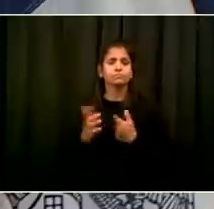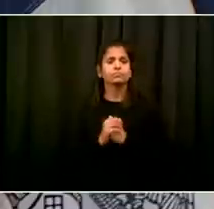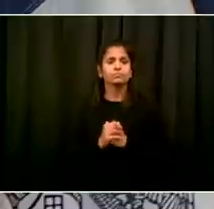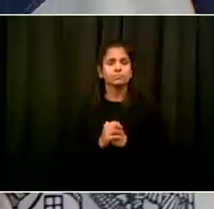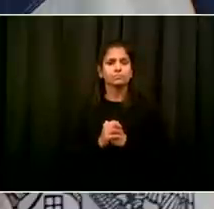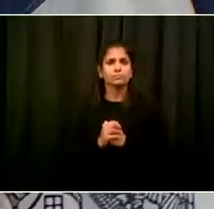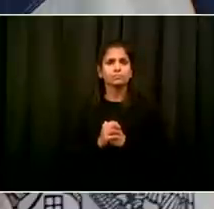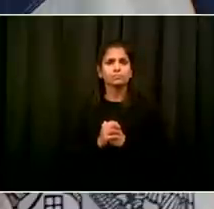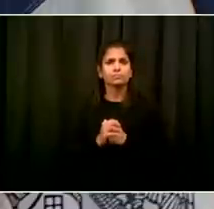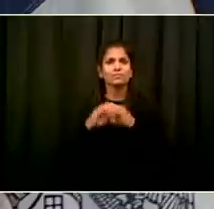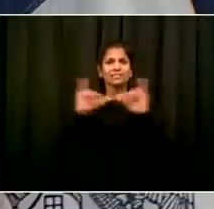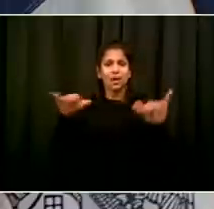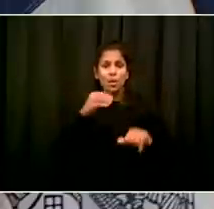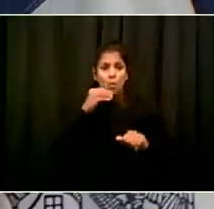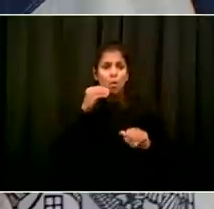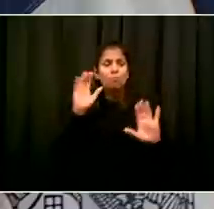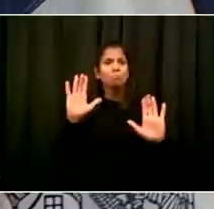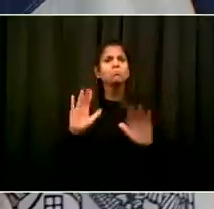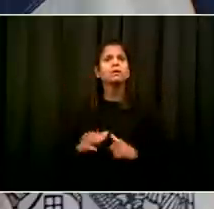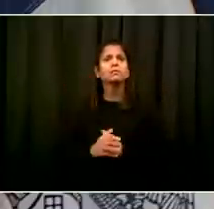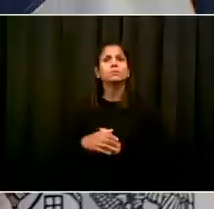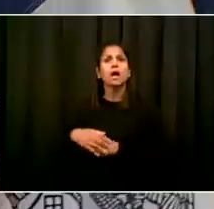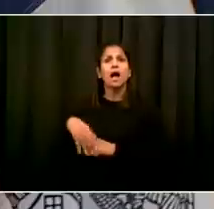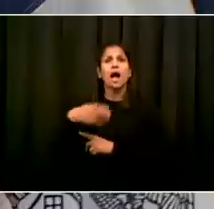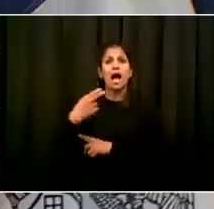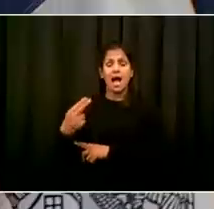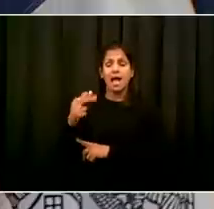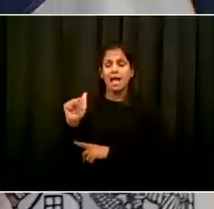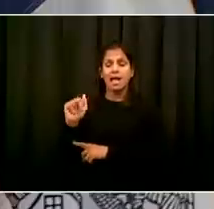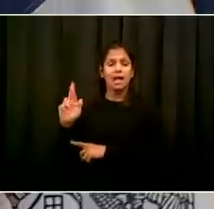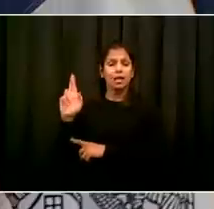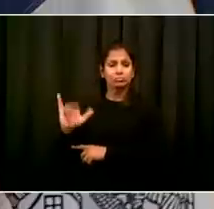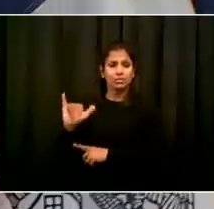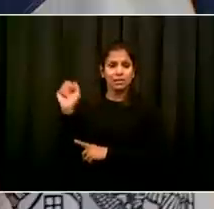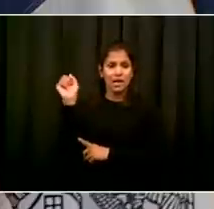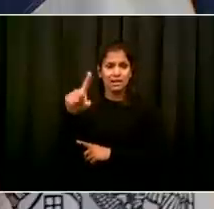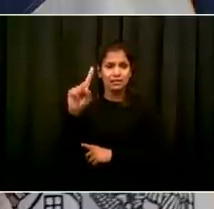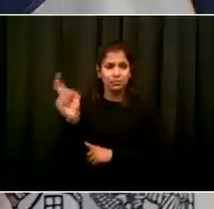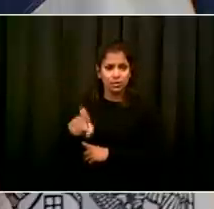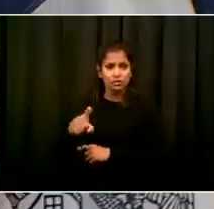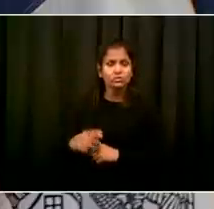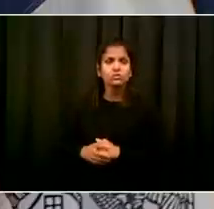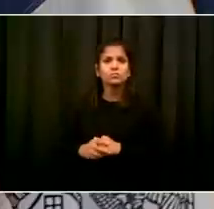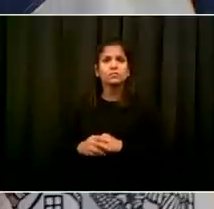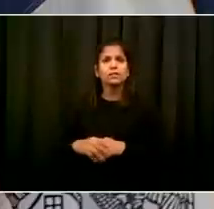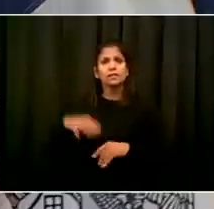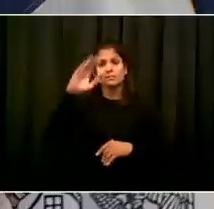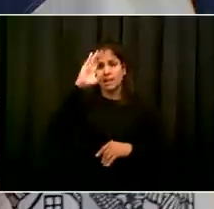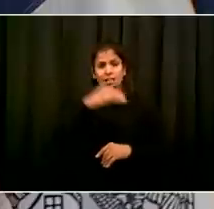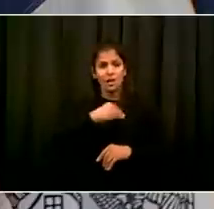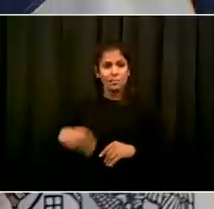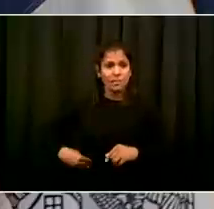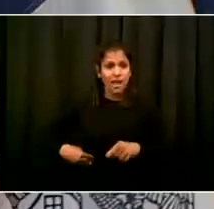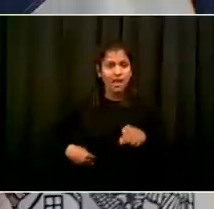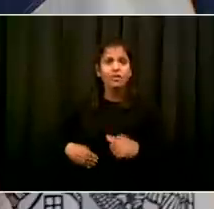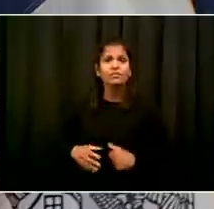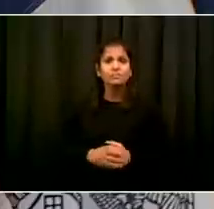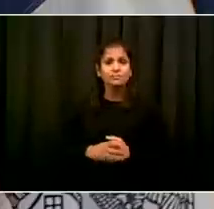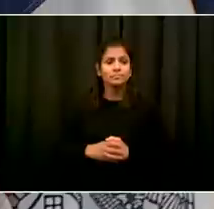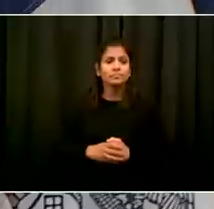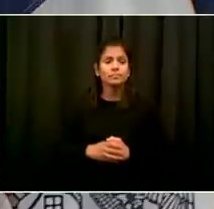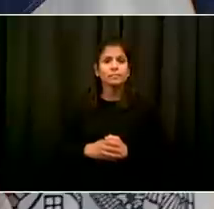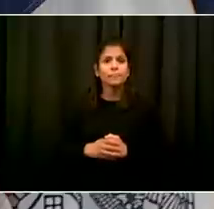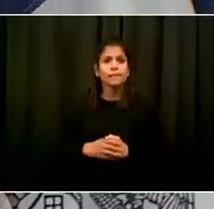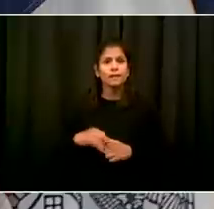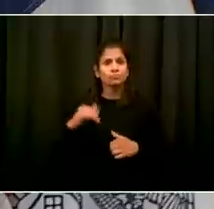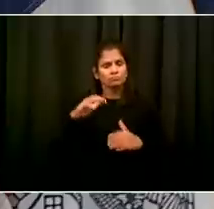Hello, Mr. Mayor. How are you doing today? Good, Henry. How are you? I'm okay. I've got a couple of questions